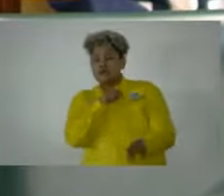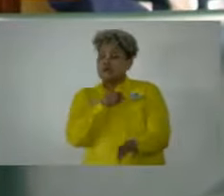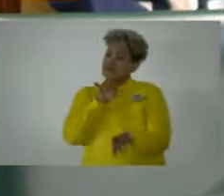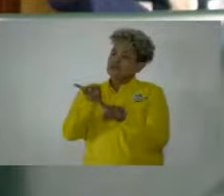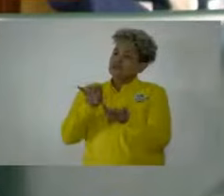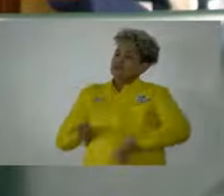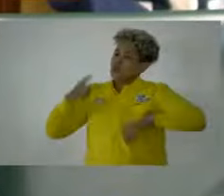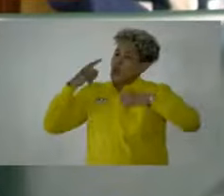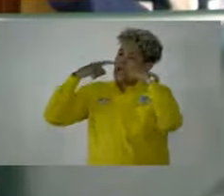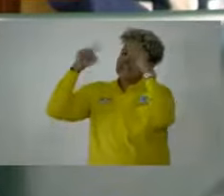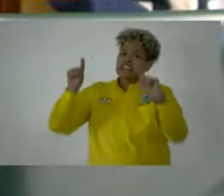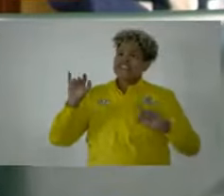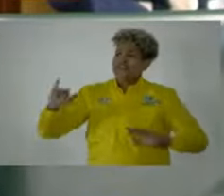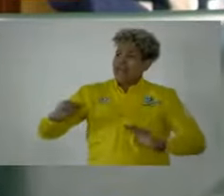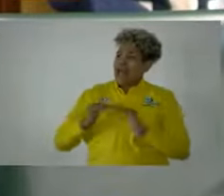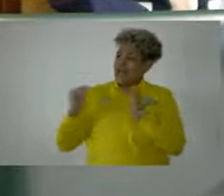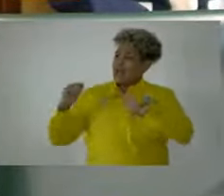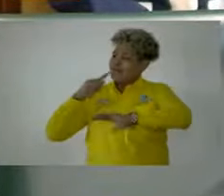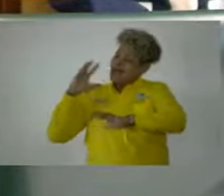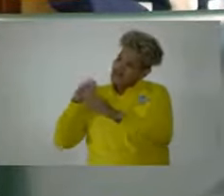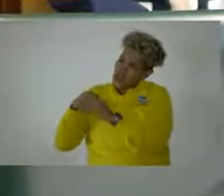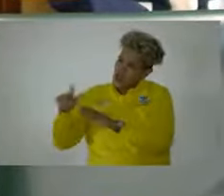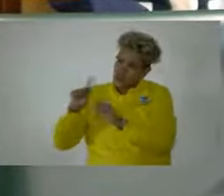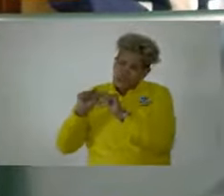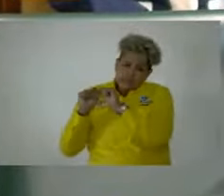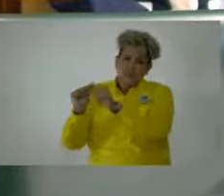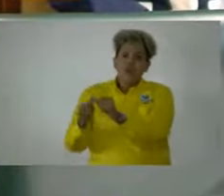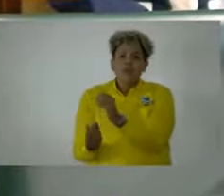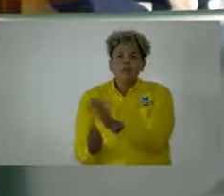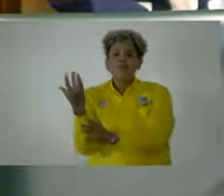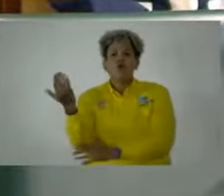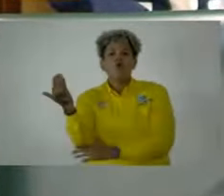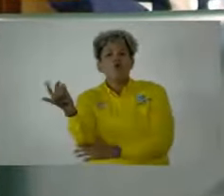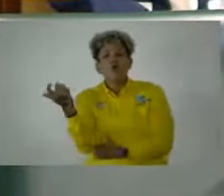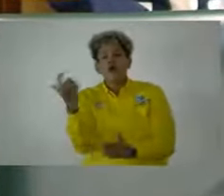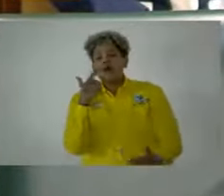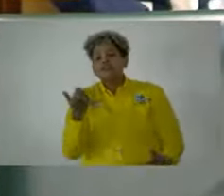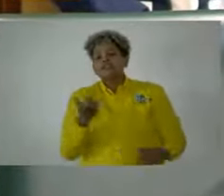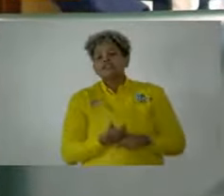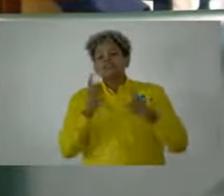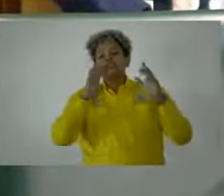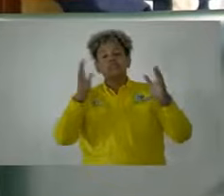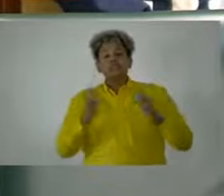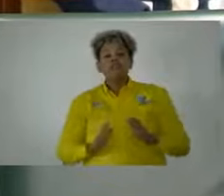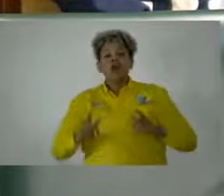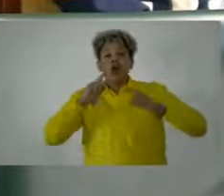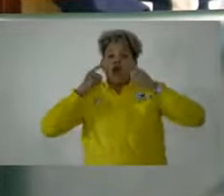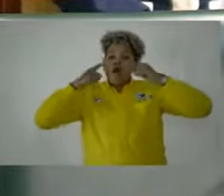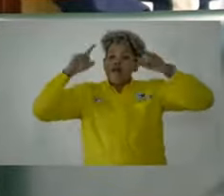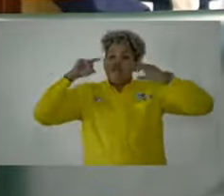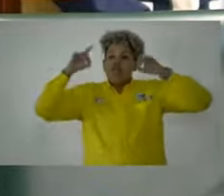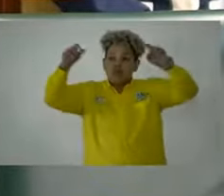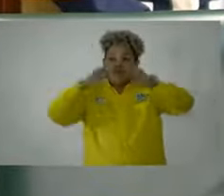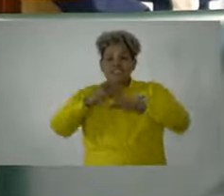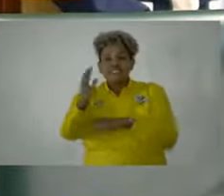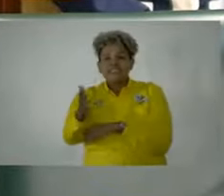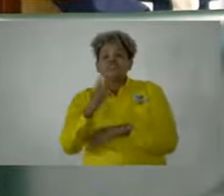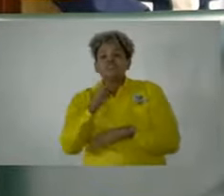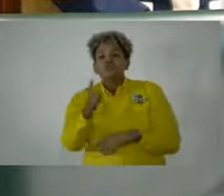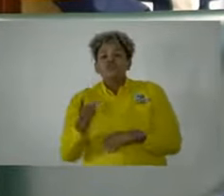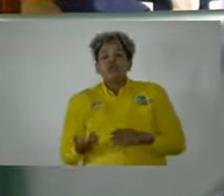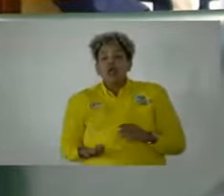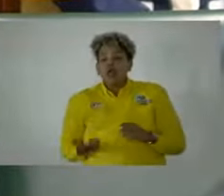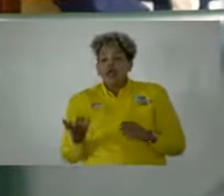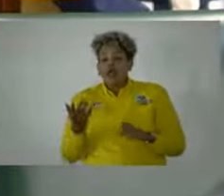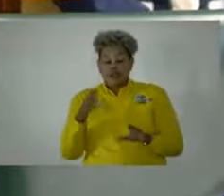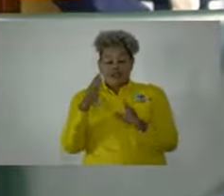to achieve that level of inclusive, sustainable growth, the talk of prosperity is a deception and